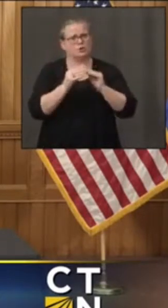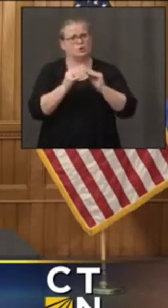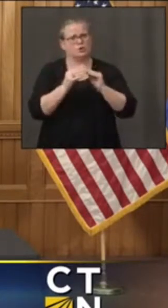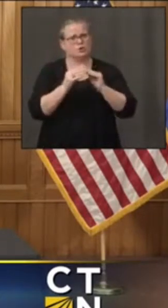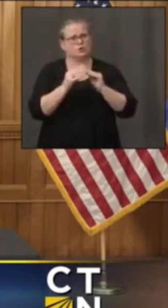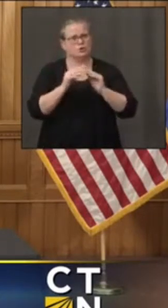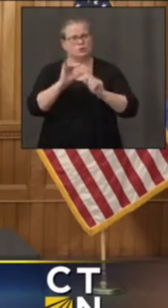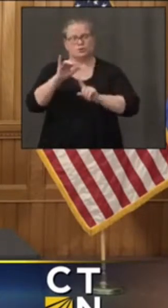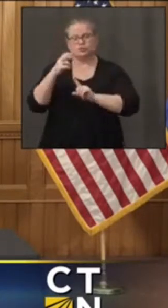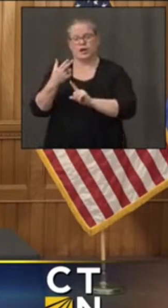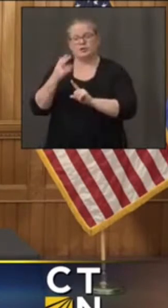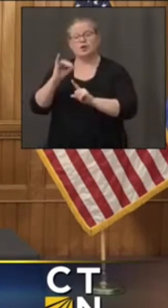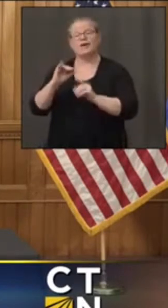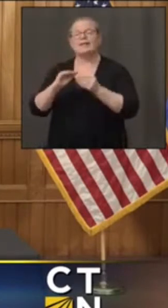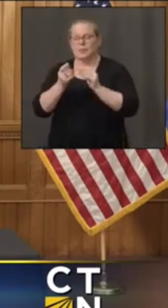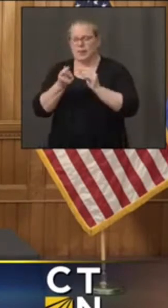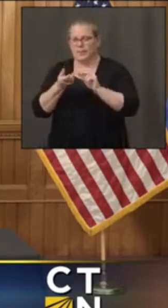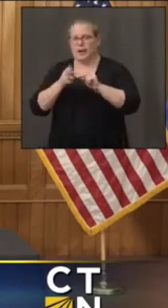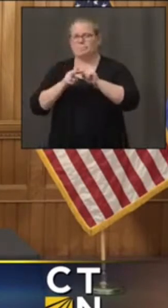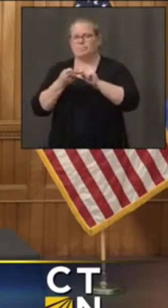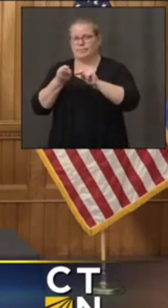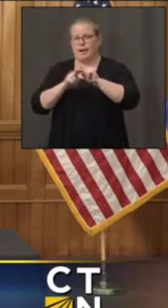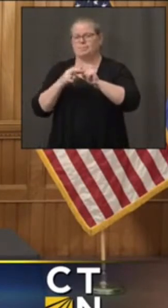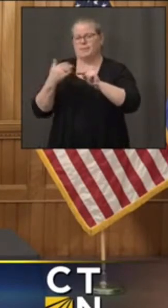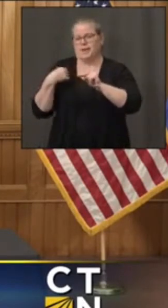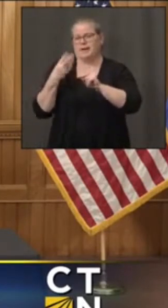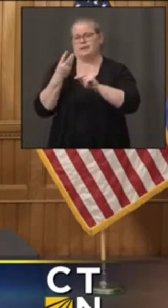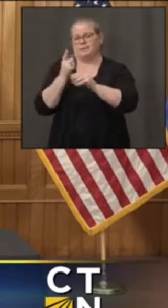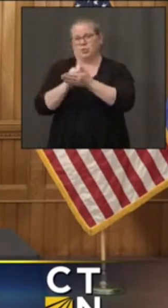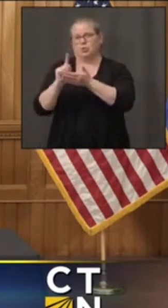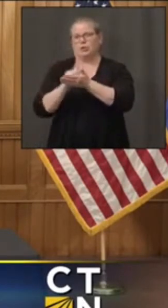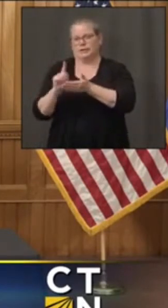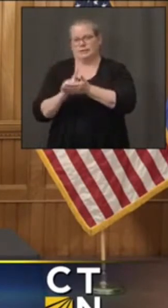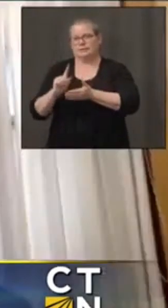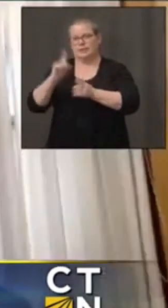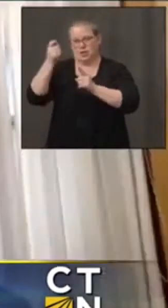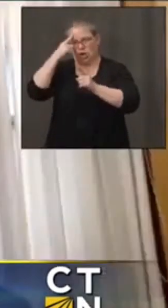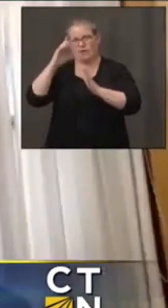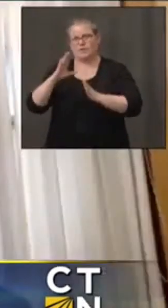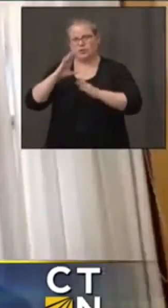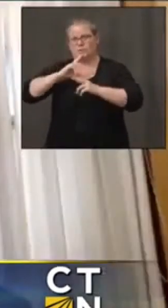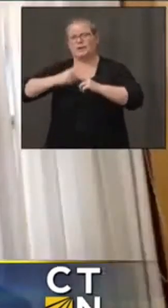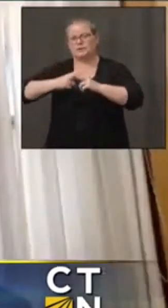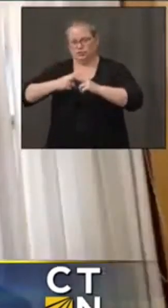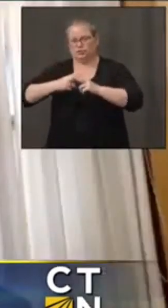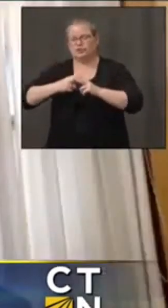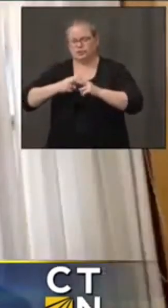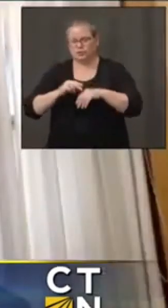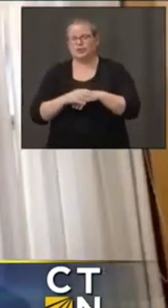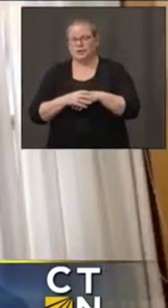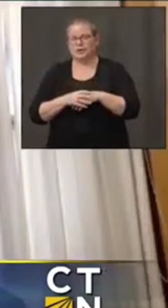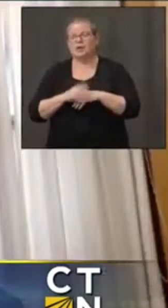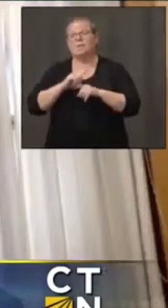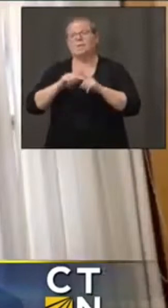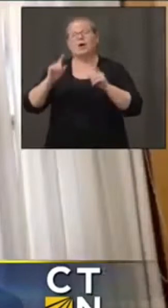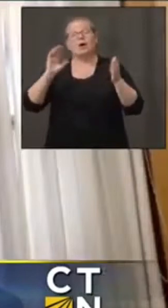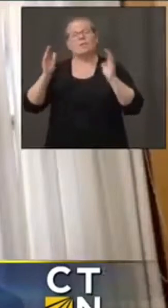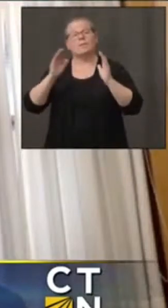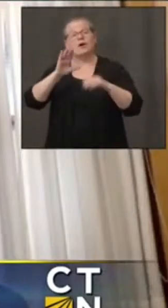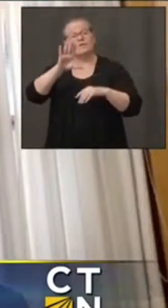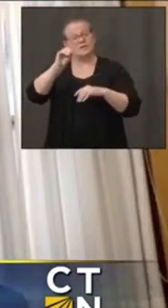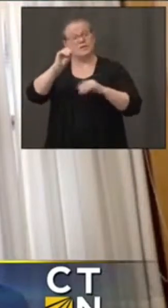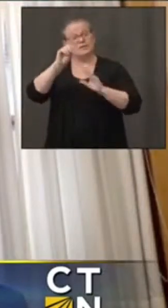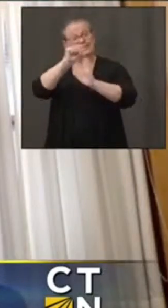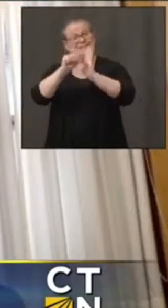It's continued to tick up over the last couple of weeks, as the governor mentioned. I think it's still the sixth lowest in the nation among the 50